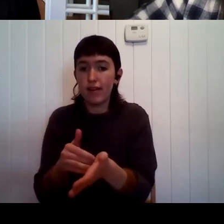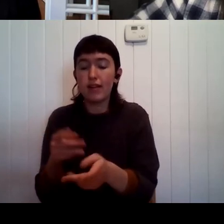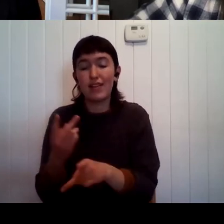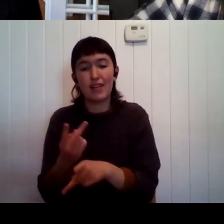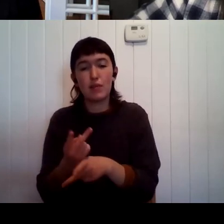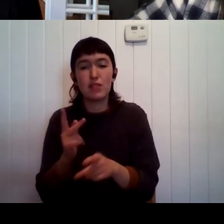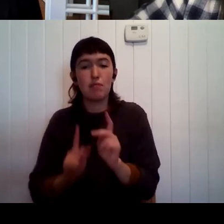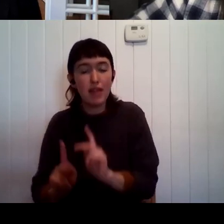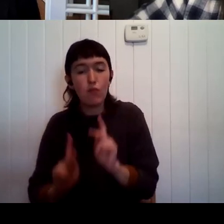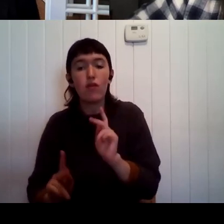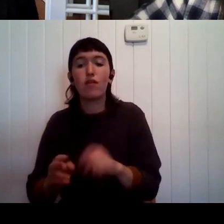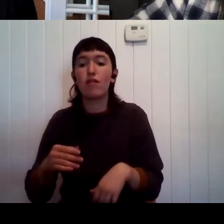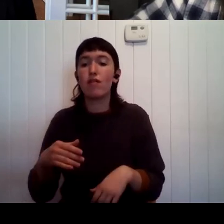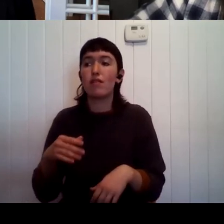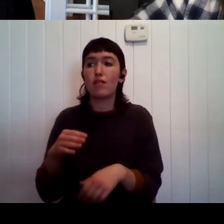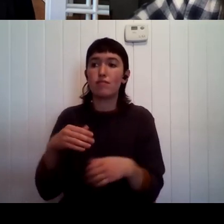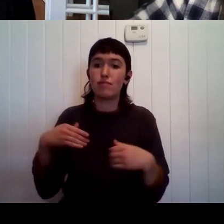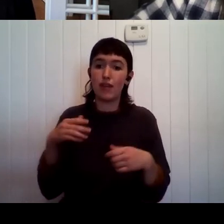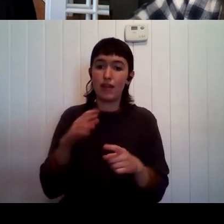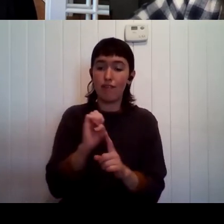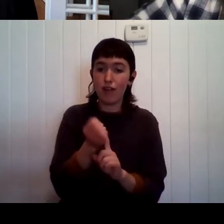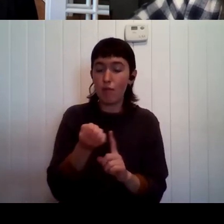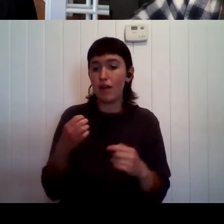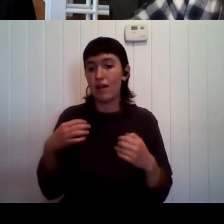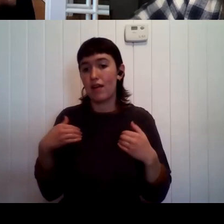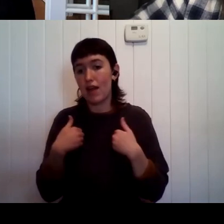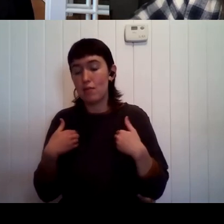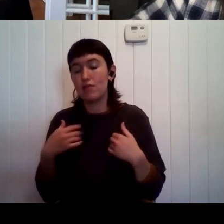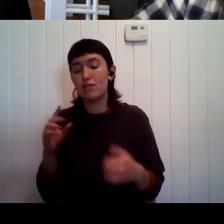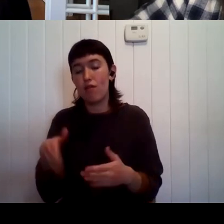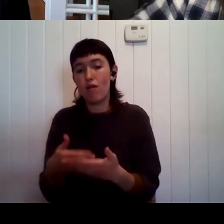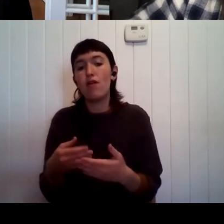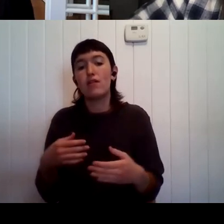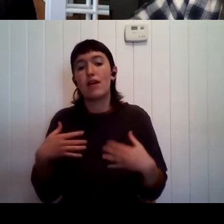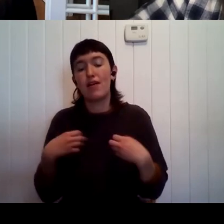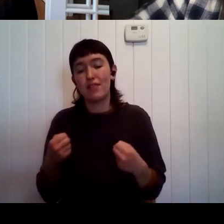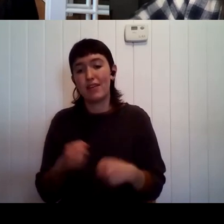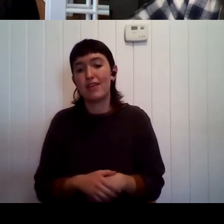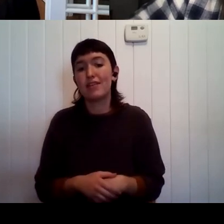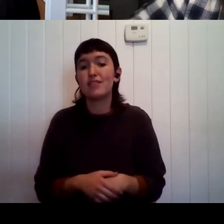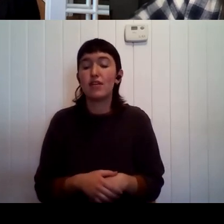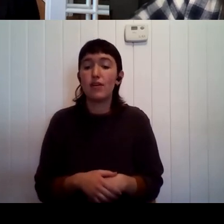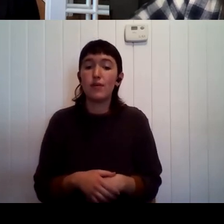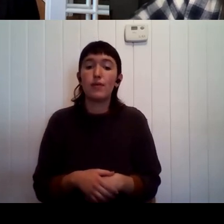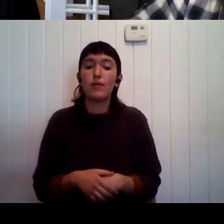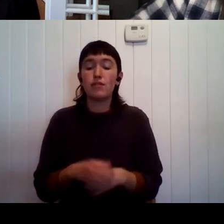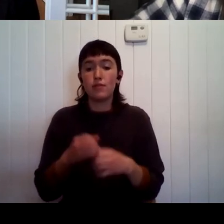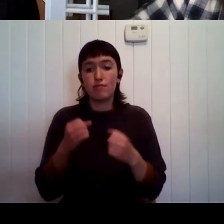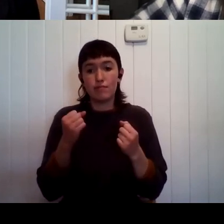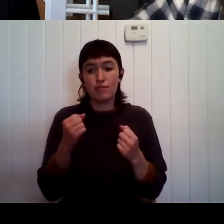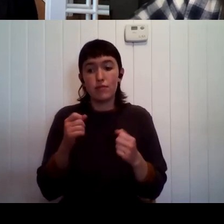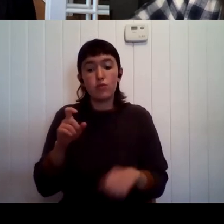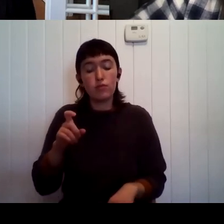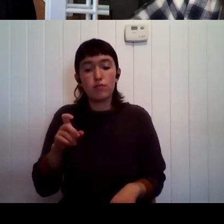So the nice thing is that there are scientists and technologists, STEM advocates around the world working towards